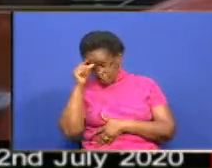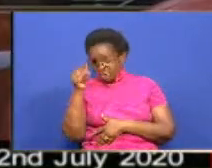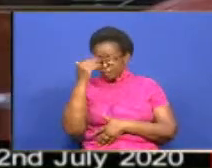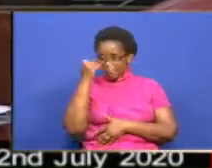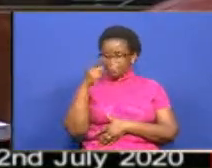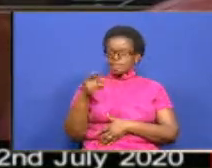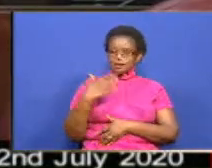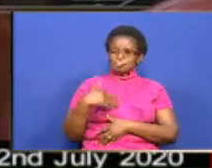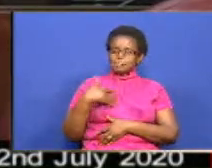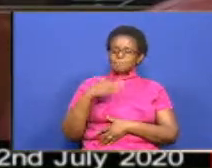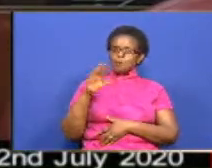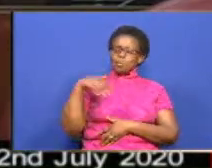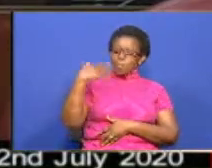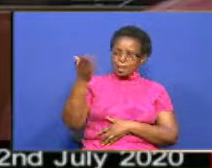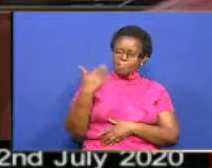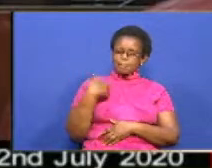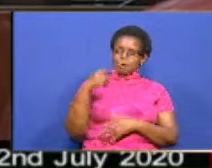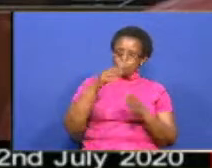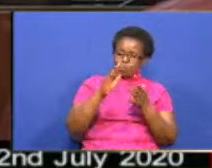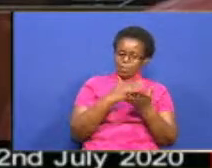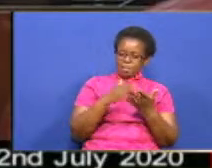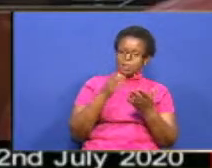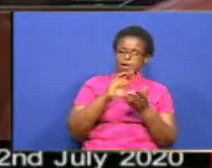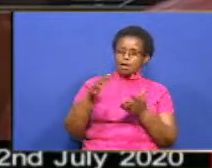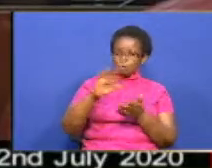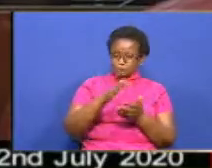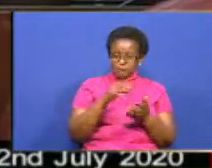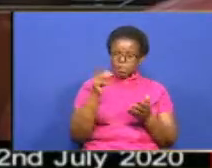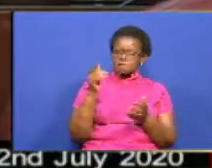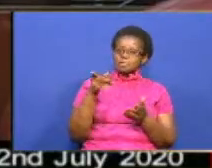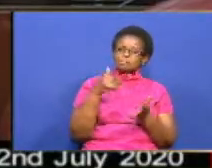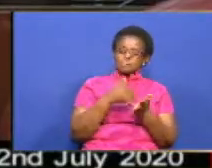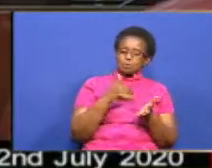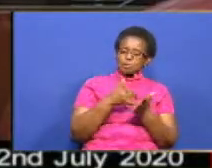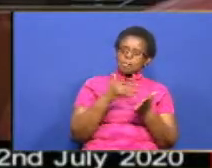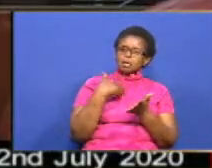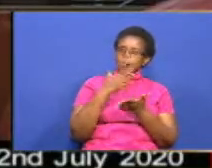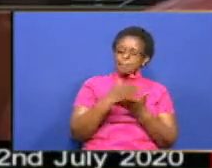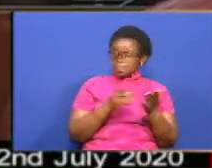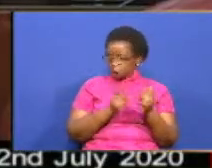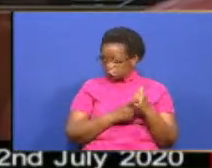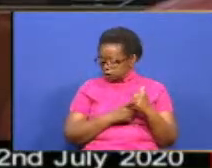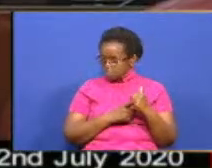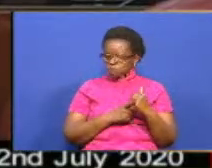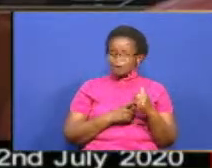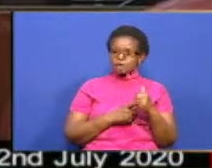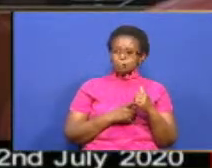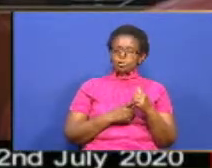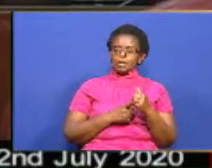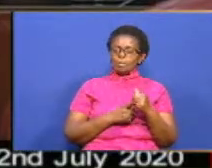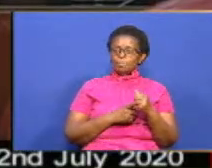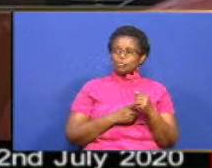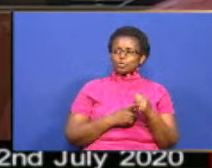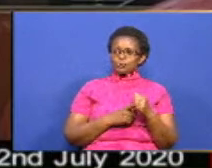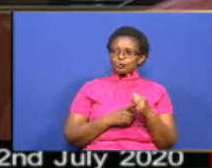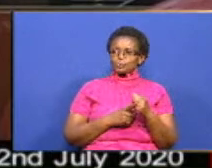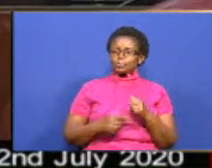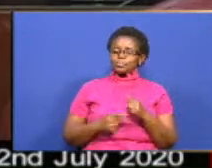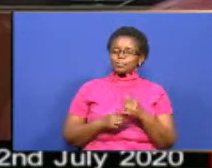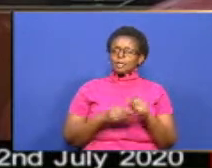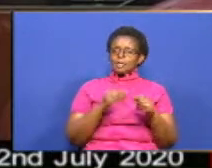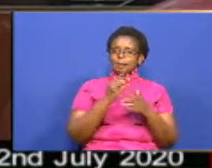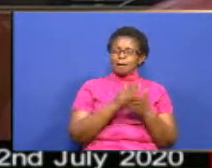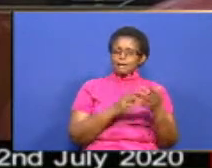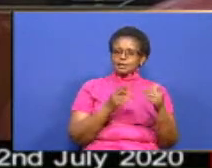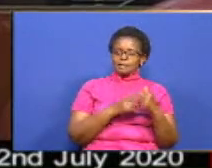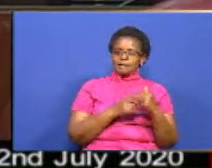people will be within counties. And that's all covered within Part 6. Then Part 7 talks of or